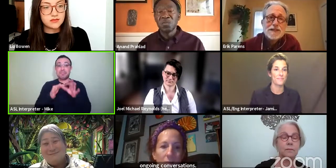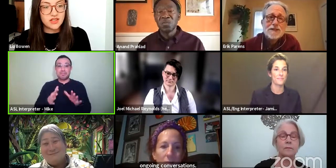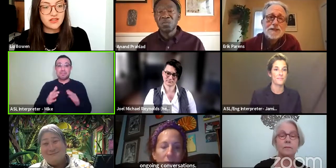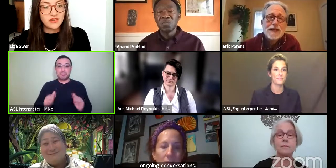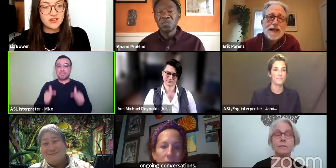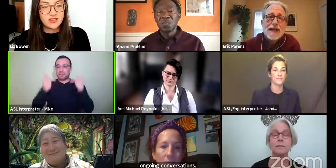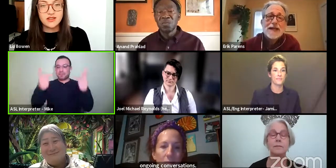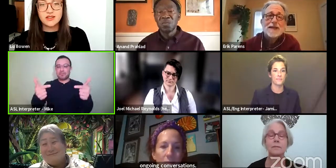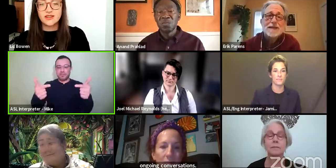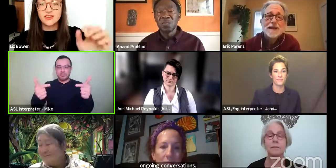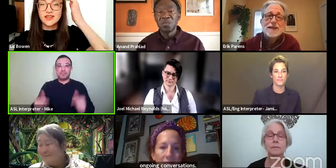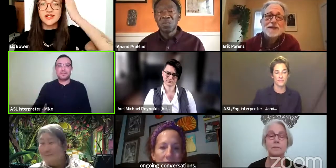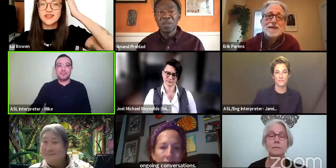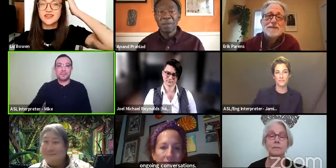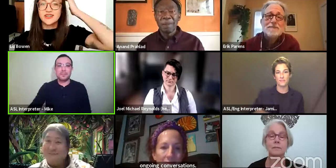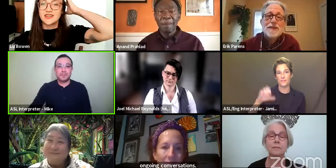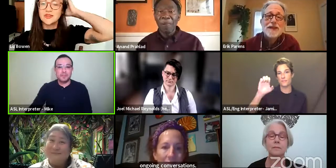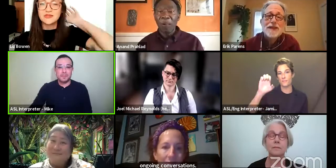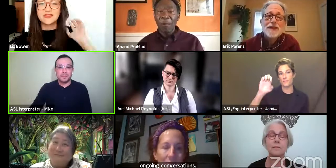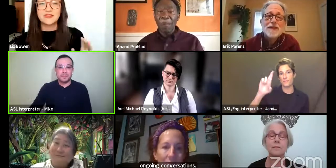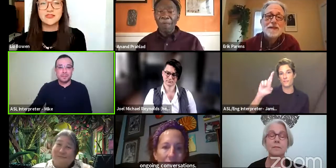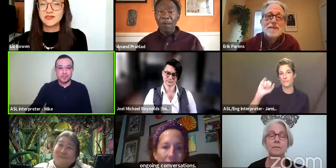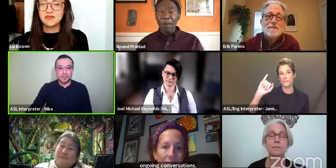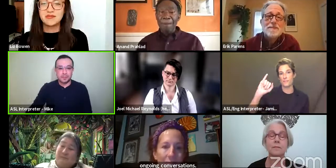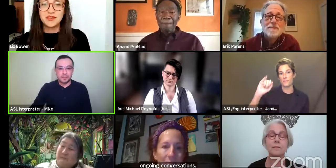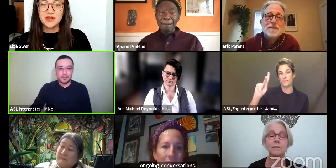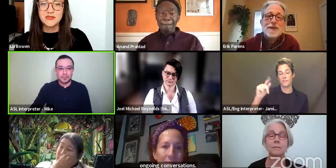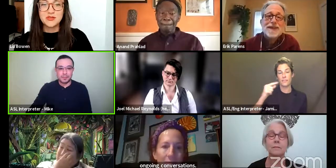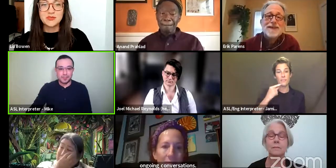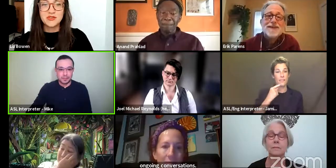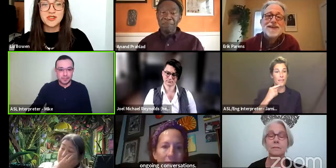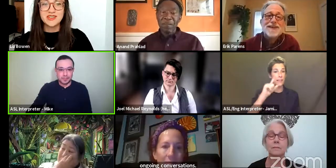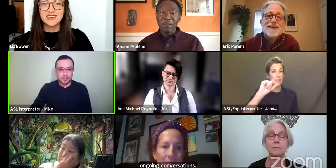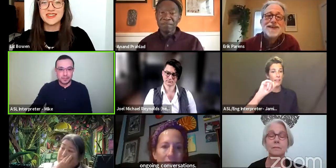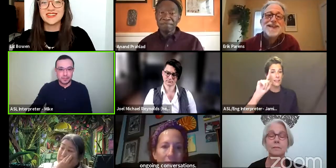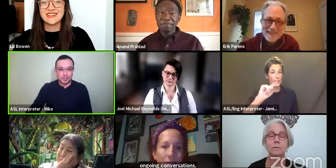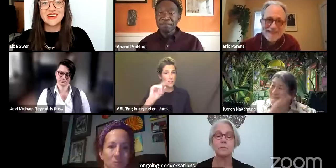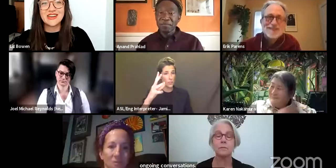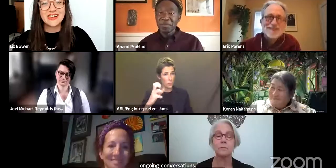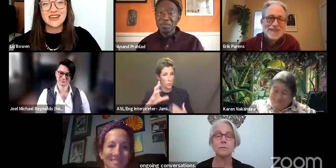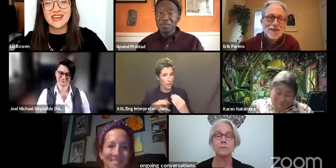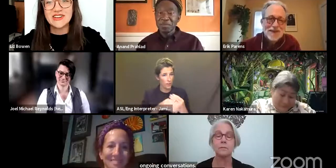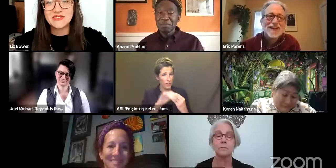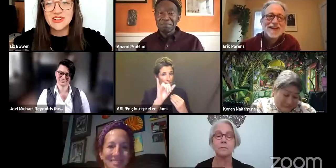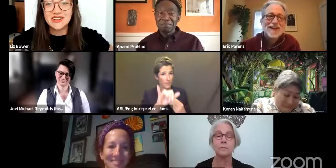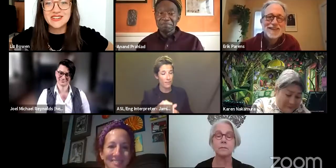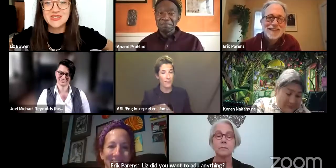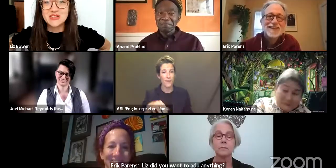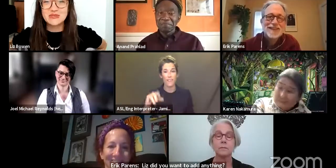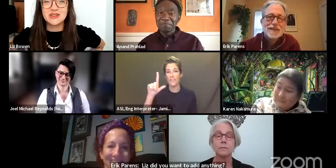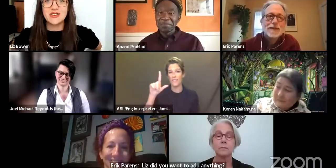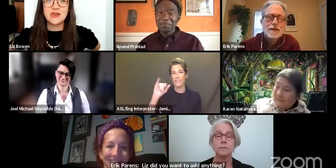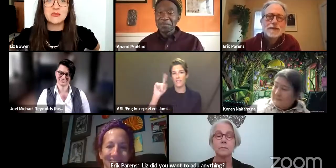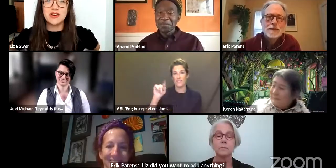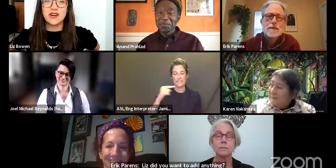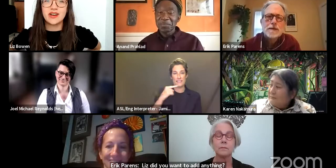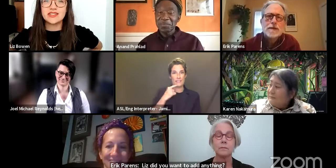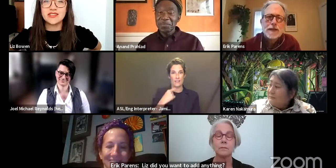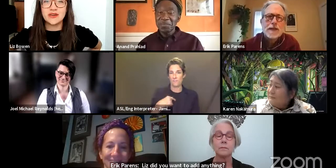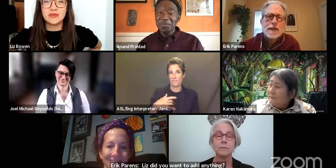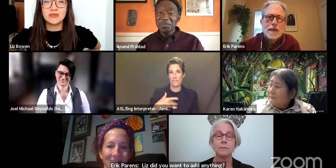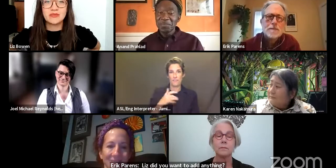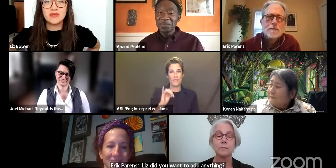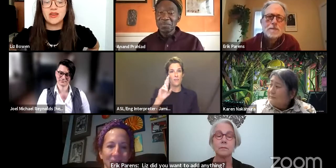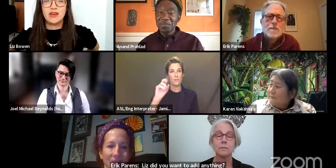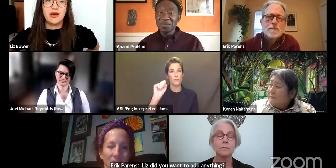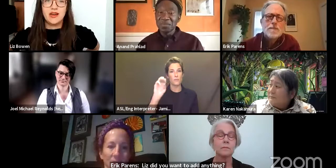Liz, did you want to add anything? I feel like Rosemary really kind of summed it all up here. I